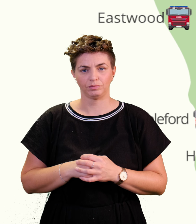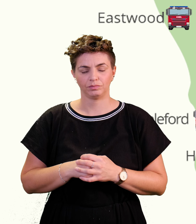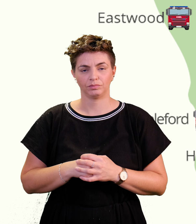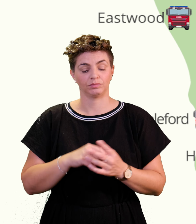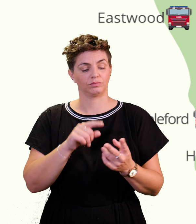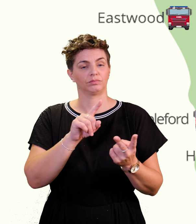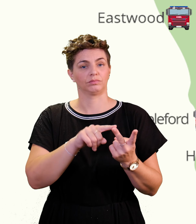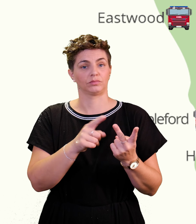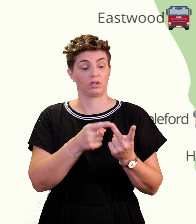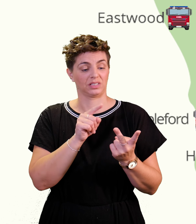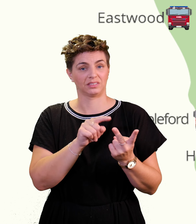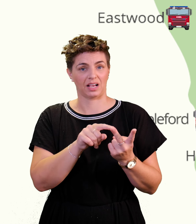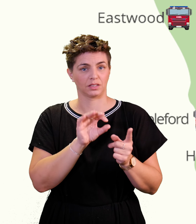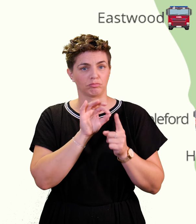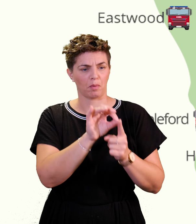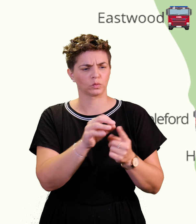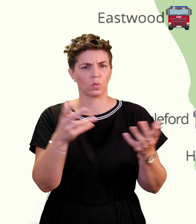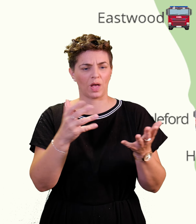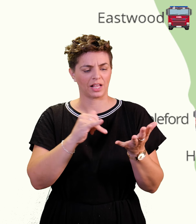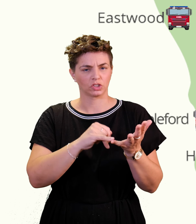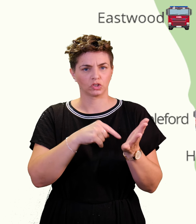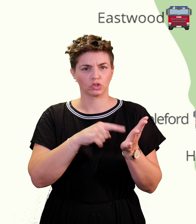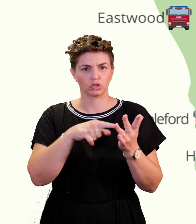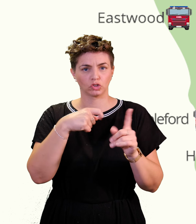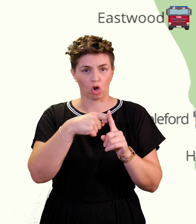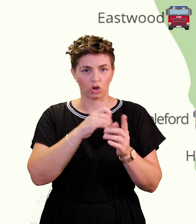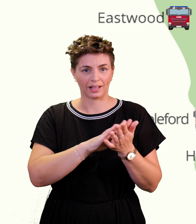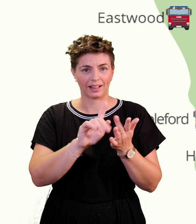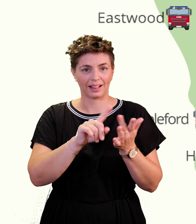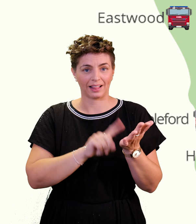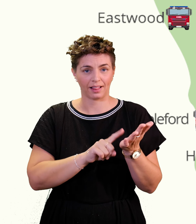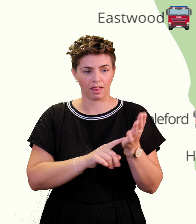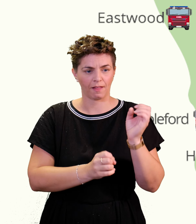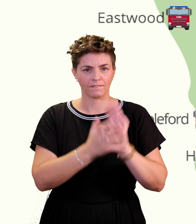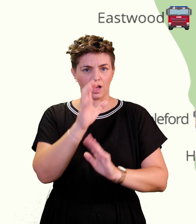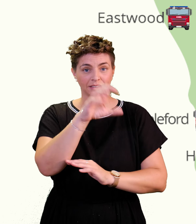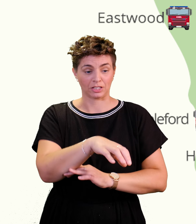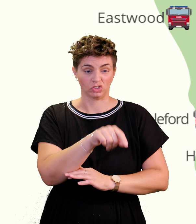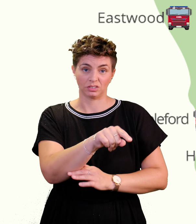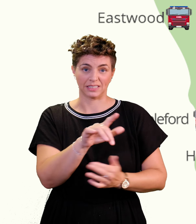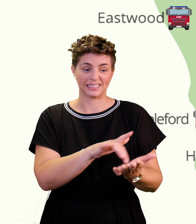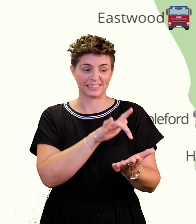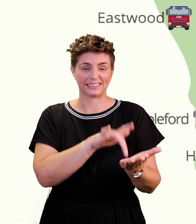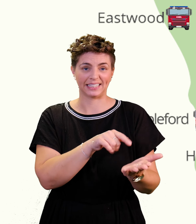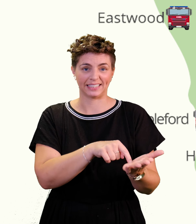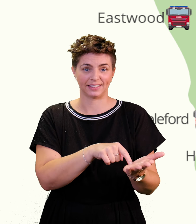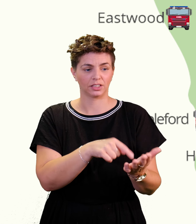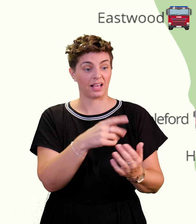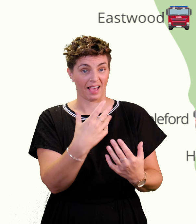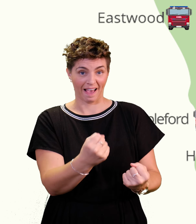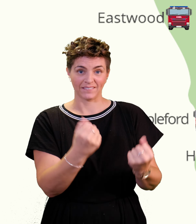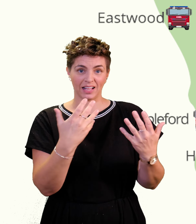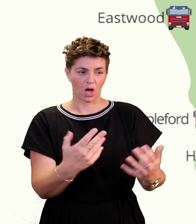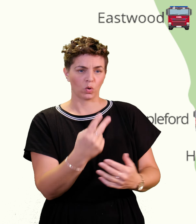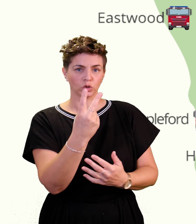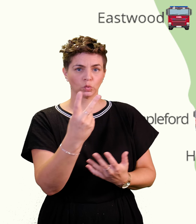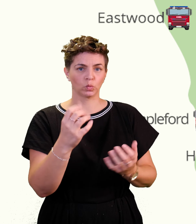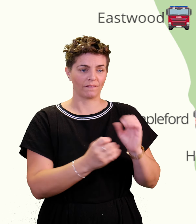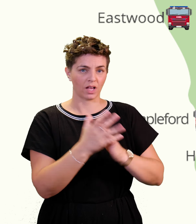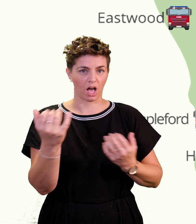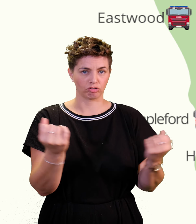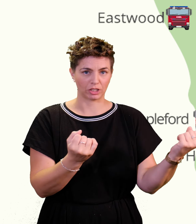The second proposal is at our Stock Hill fire station, again city based, and that also has two fire engines whole